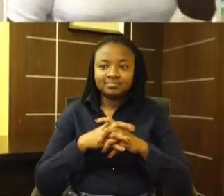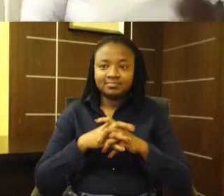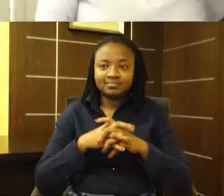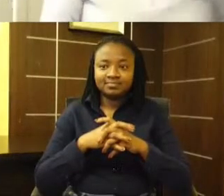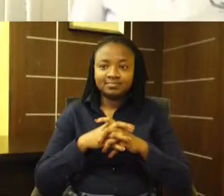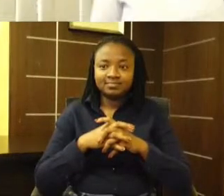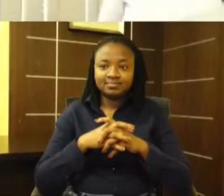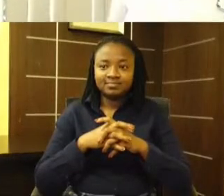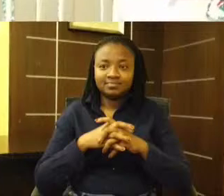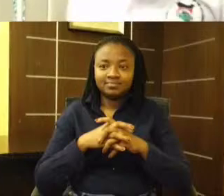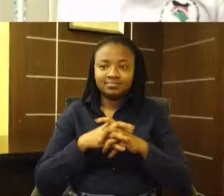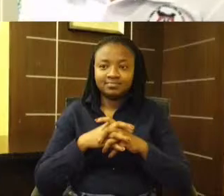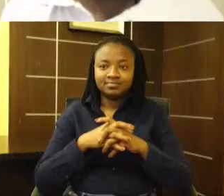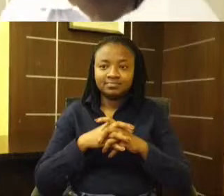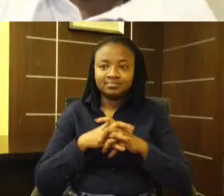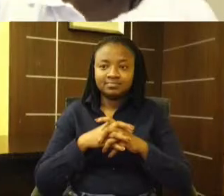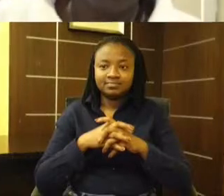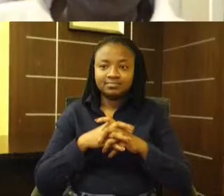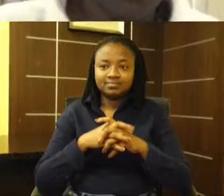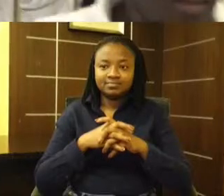Margaret, tafadhali kuja